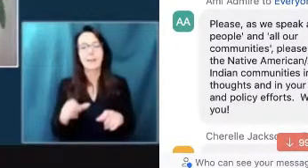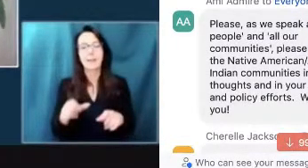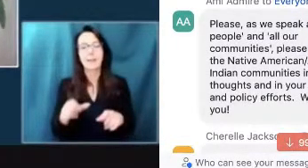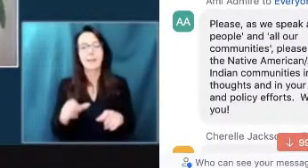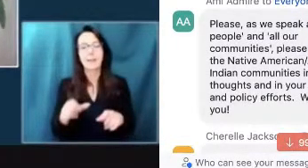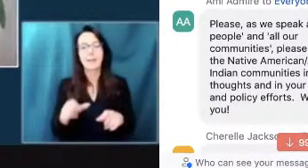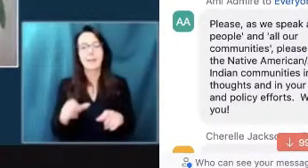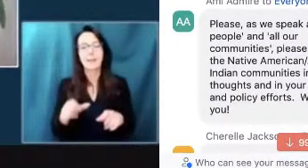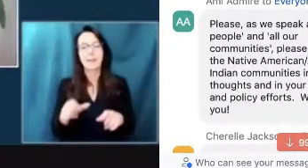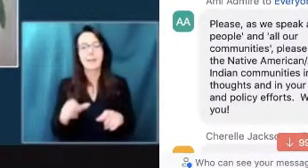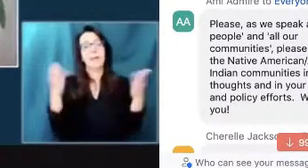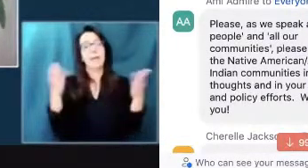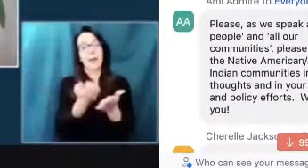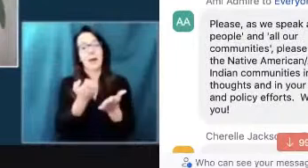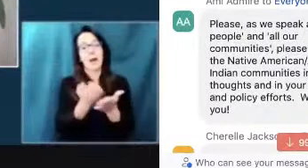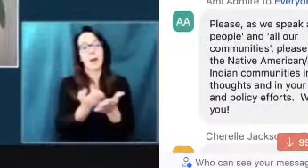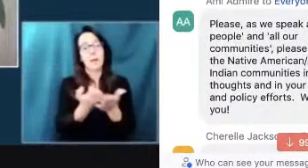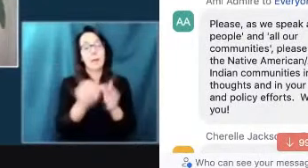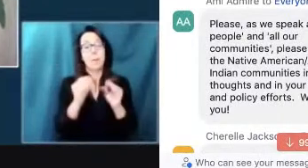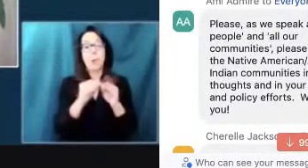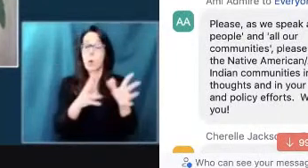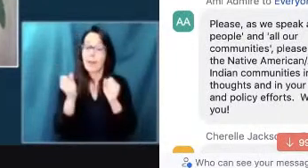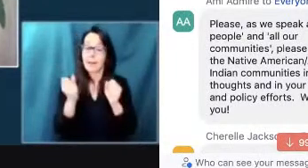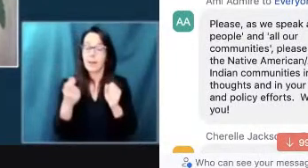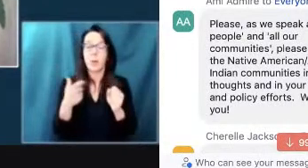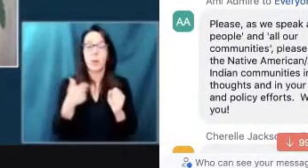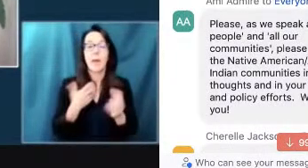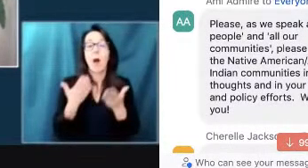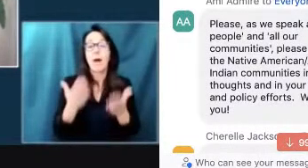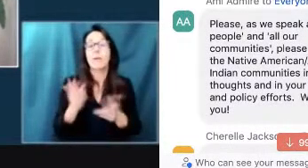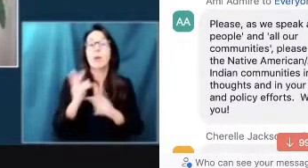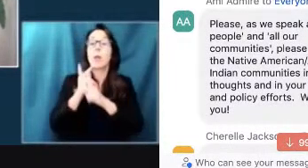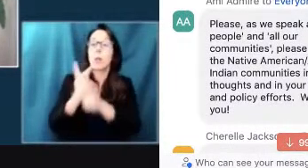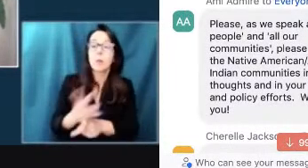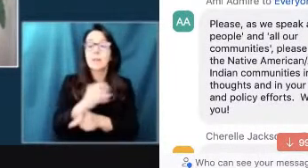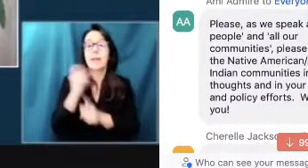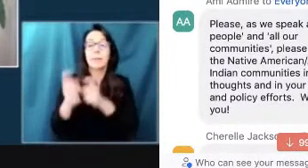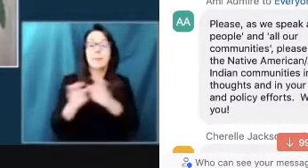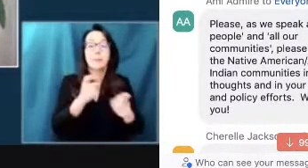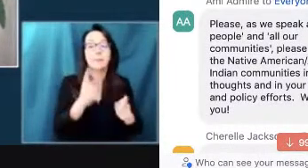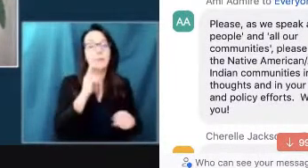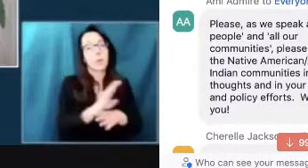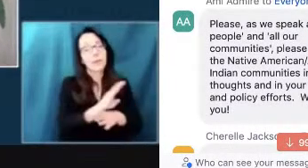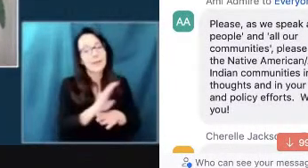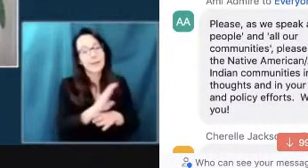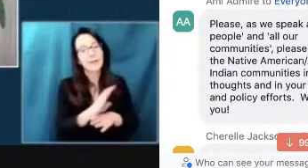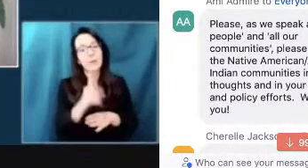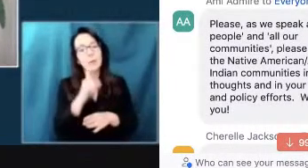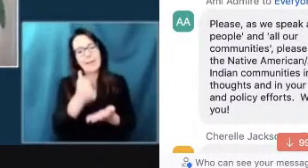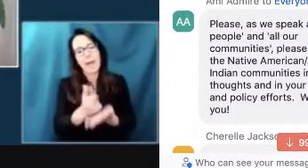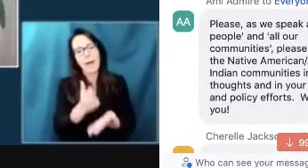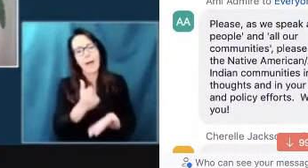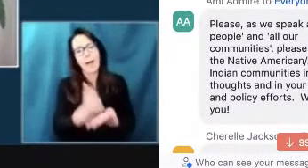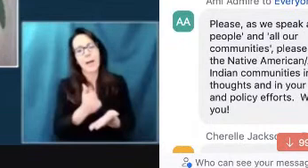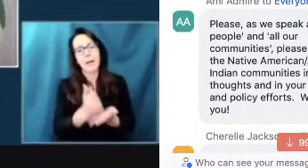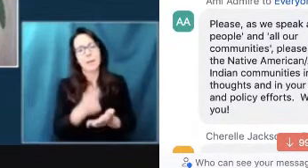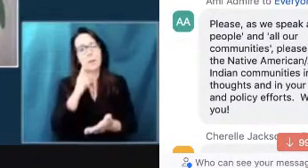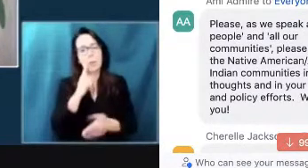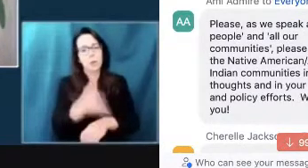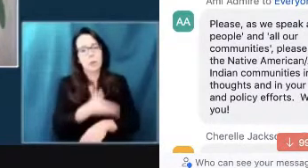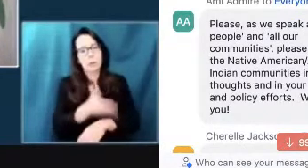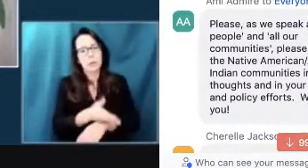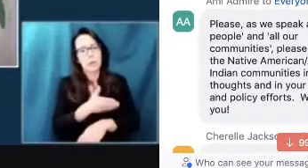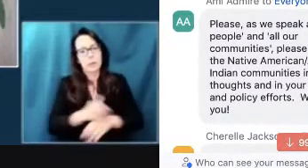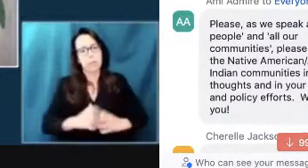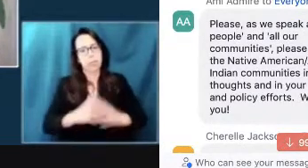more quickly. We offered loans and grants to businesses who needed help to revitalize and rebuild their stores. This was